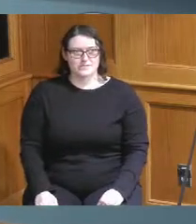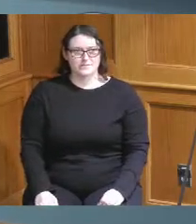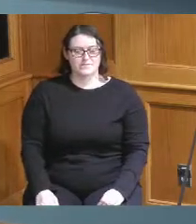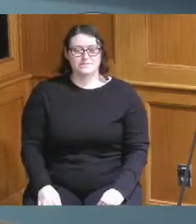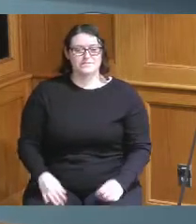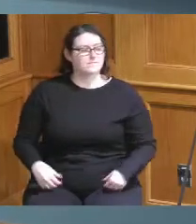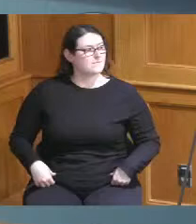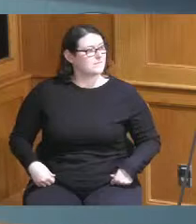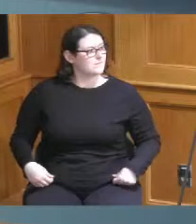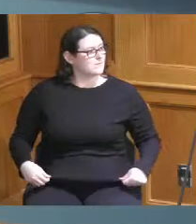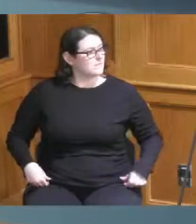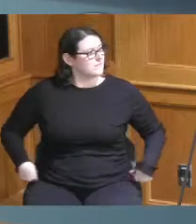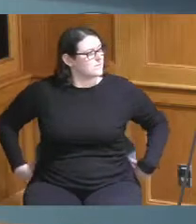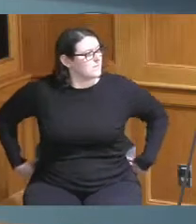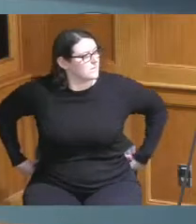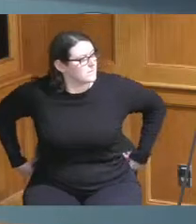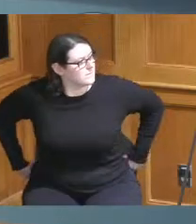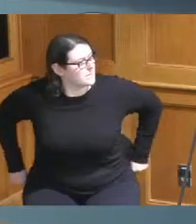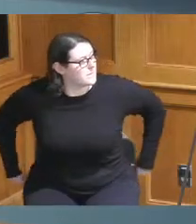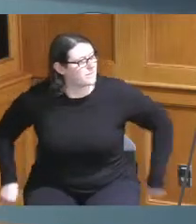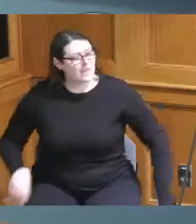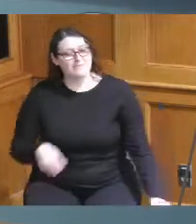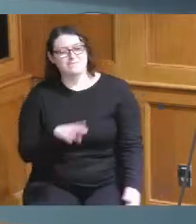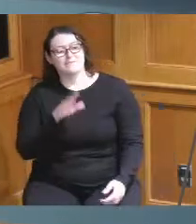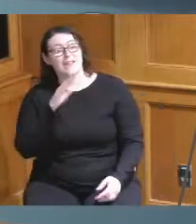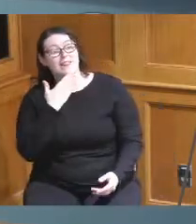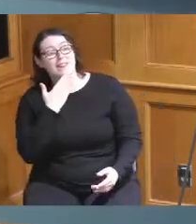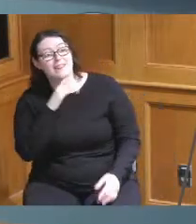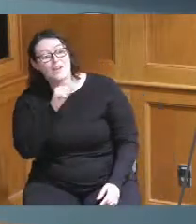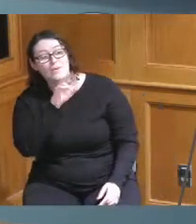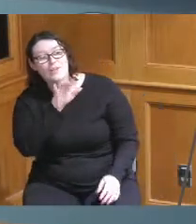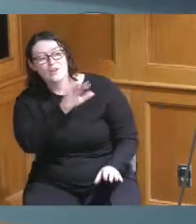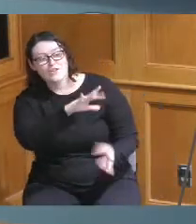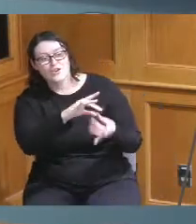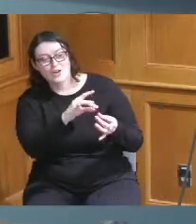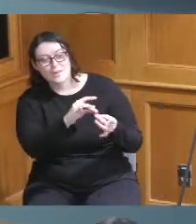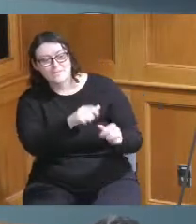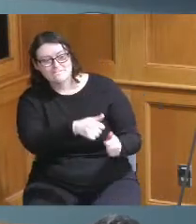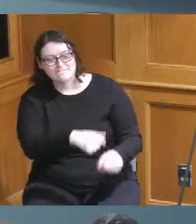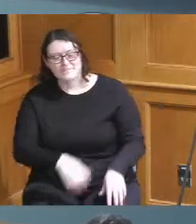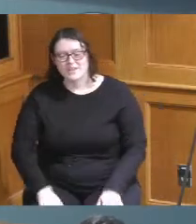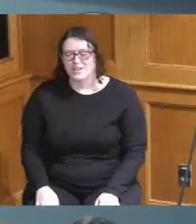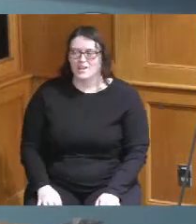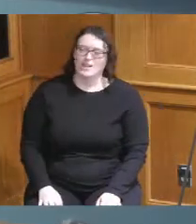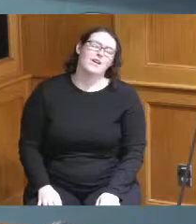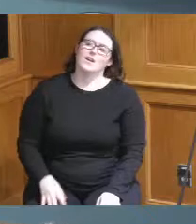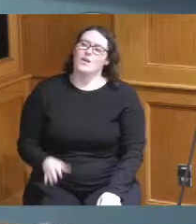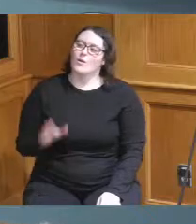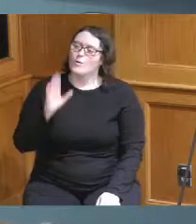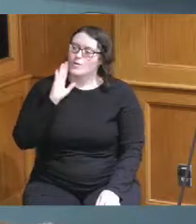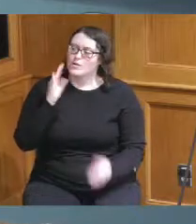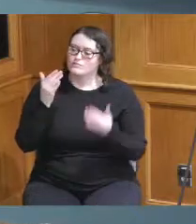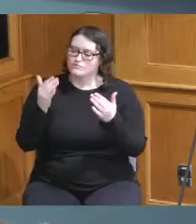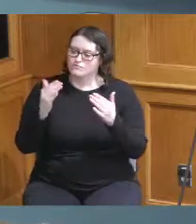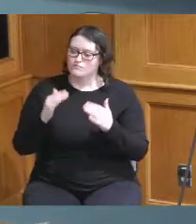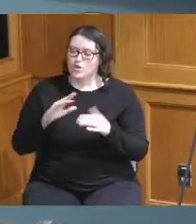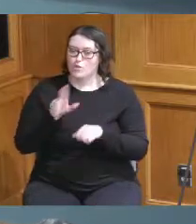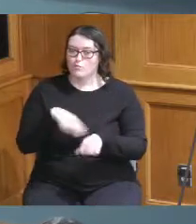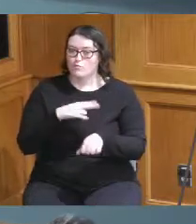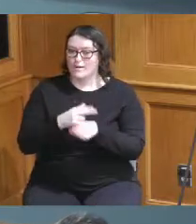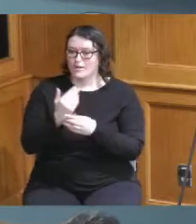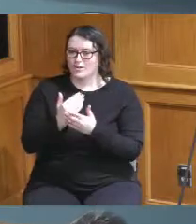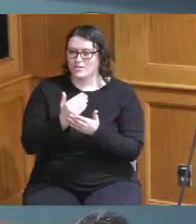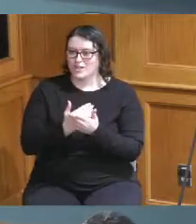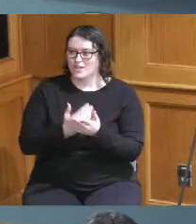Okay. And thank you, Larry, for your comments. All right, we're going to move into the regular agenda. The